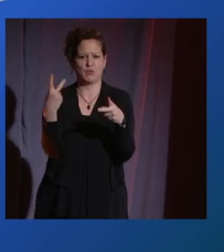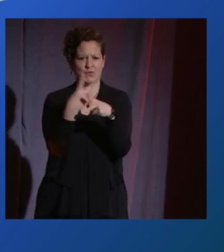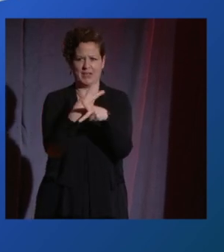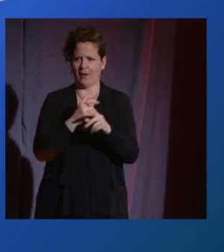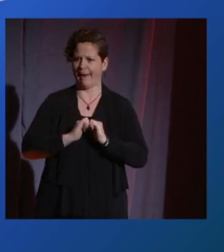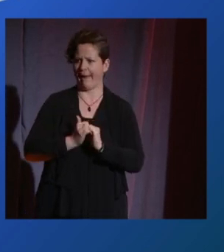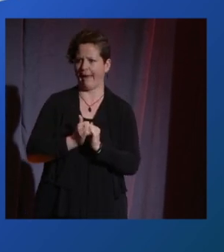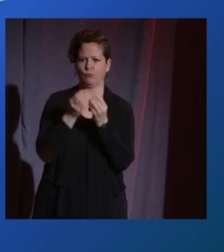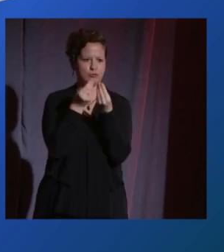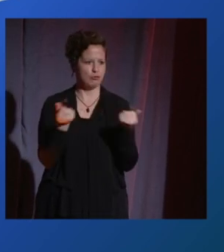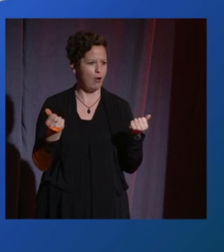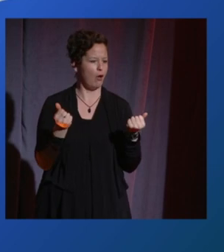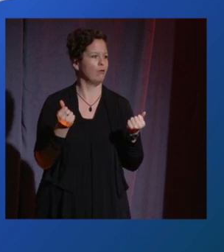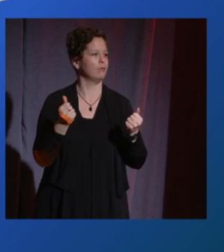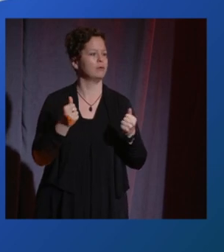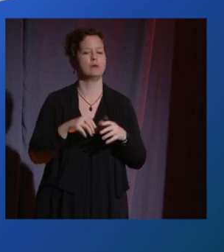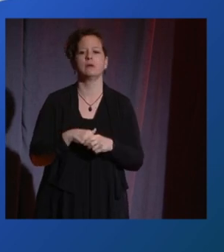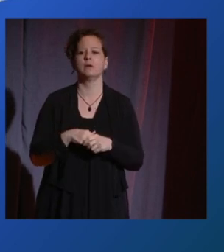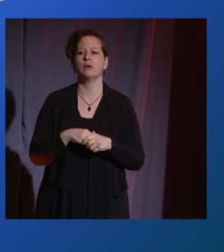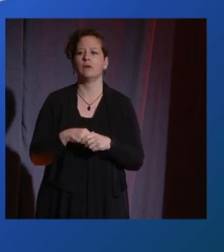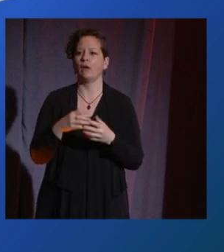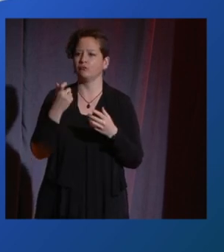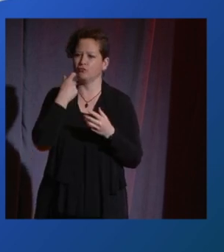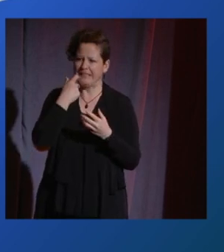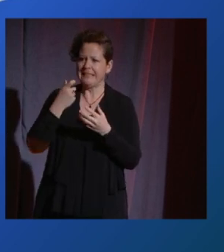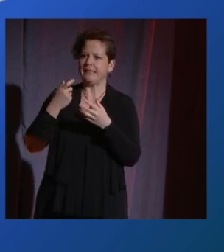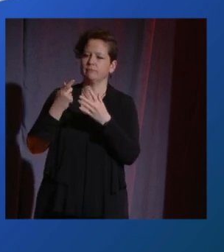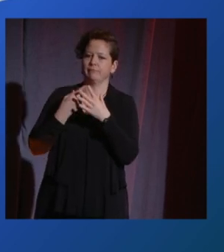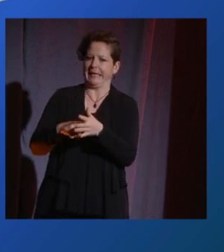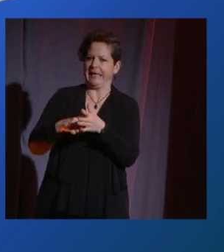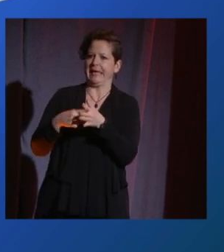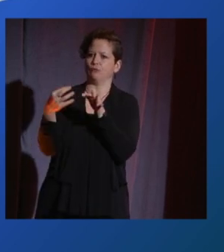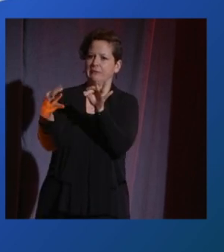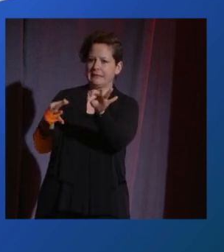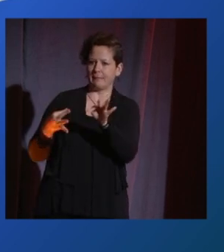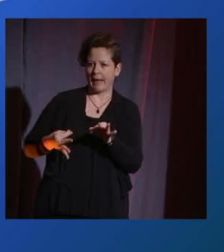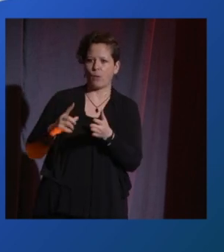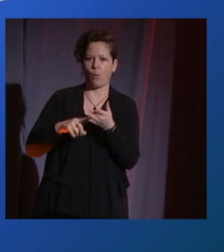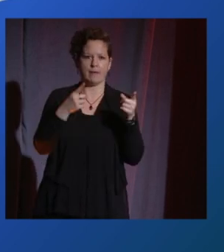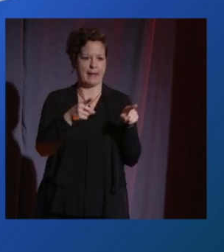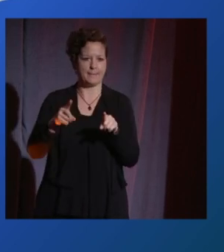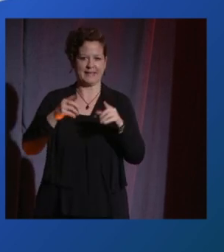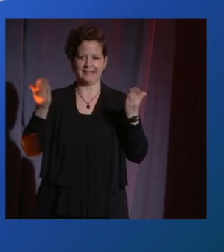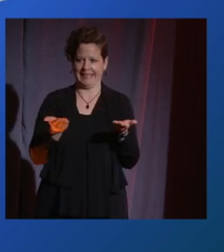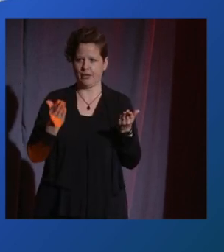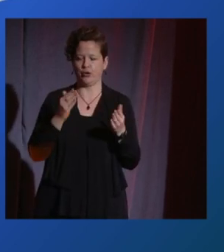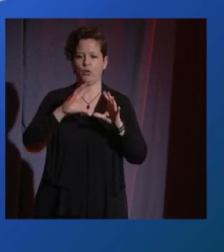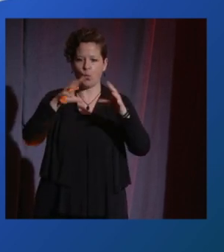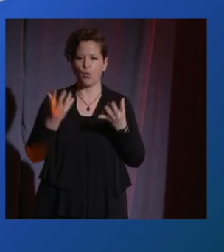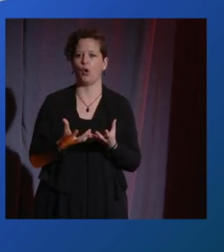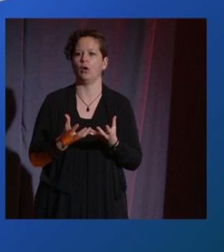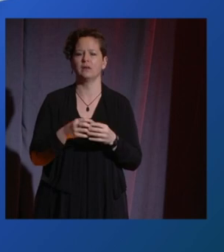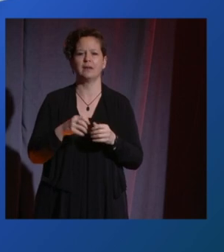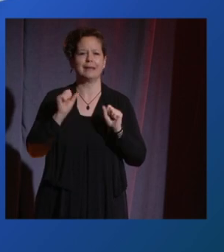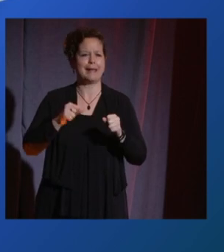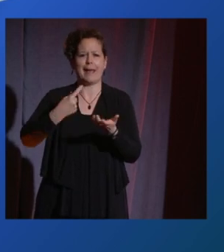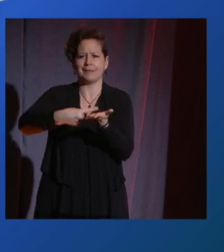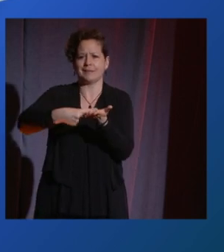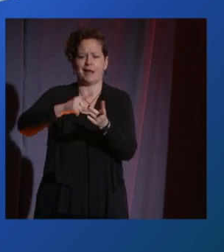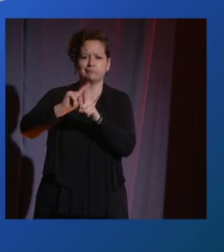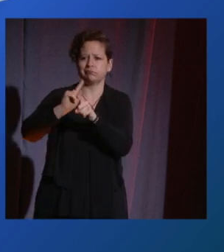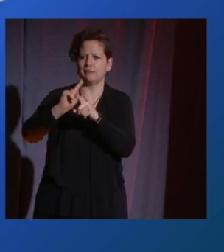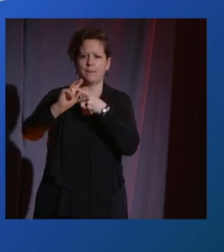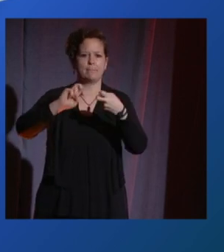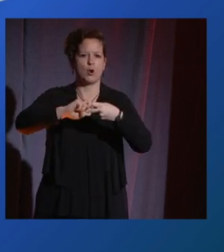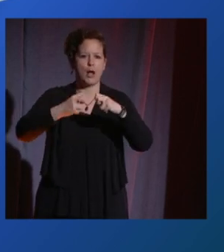addressed and we've already touched upon and we'll continue to touch upon just what's taking place in our planet we can talk about all the problems humankind